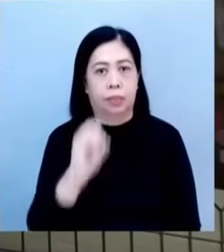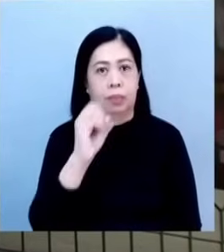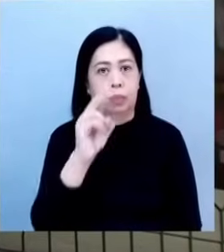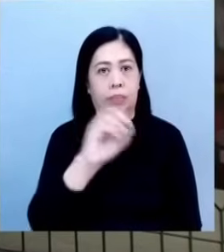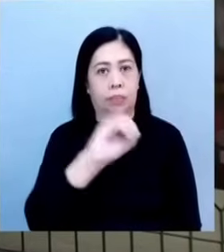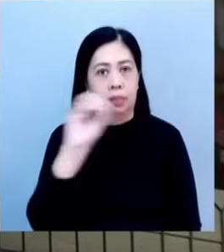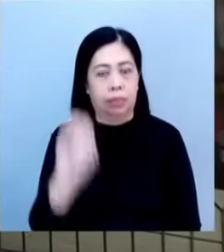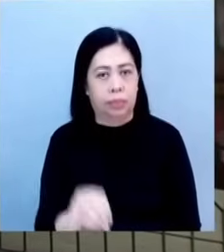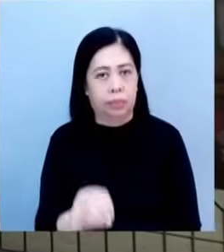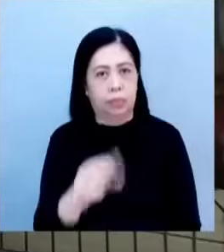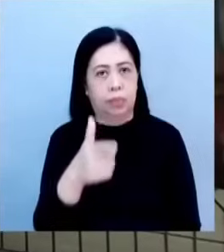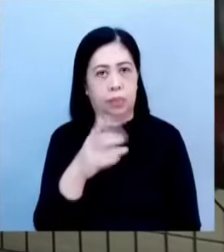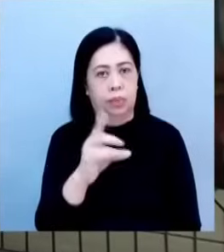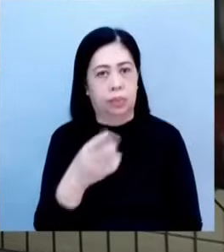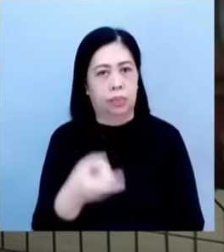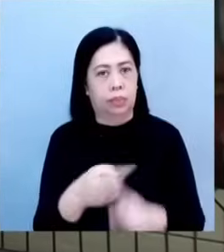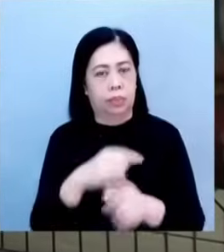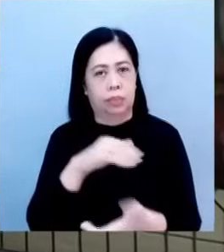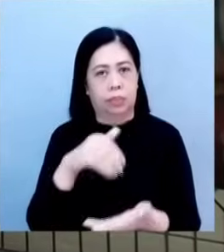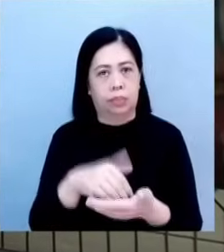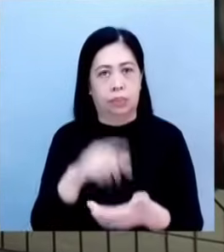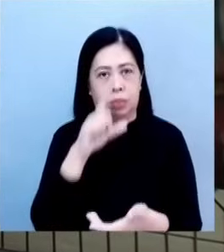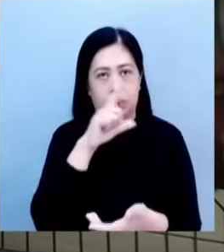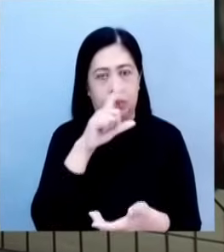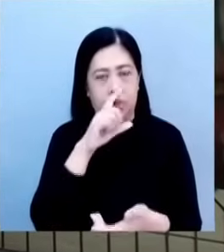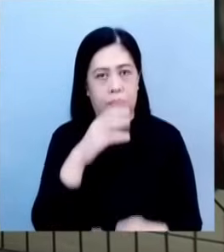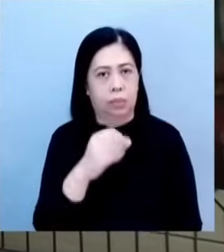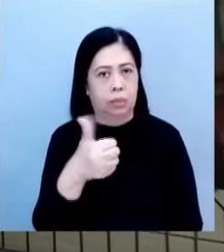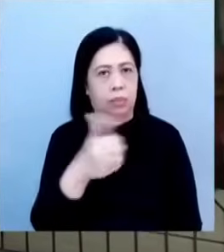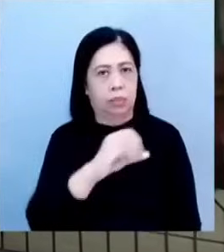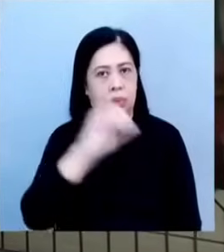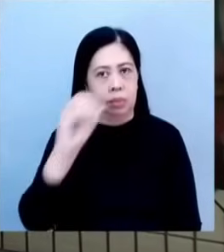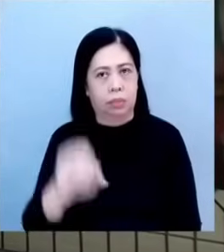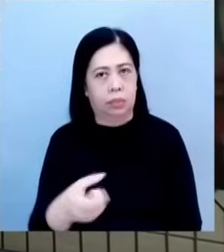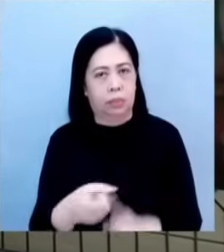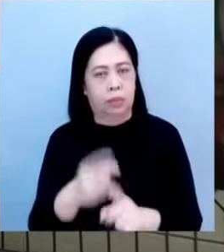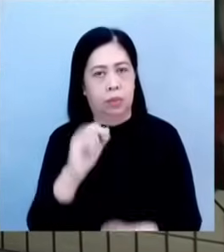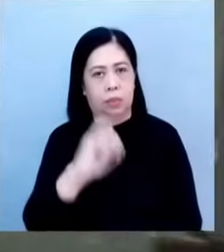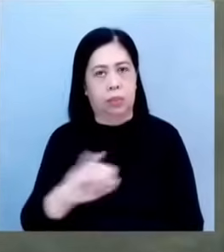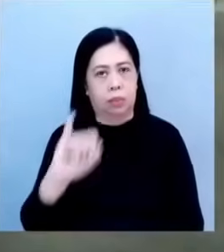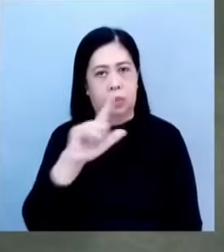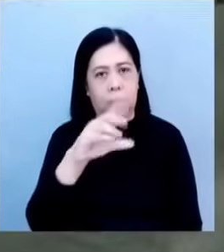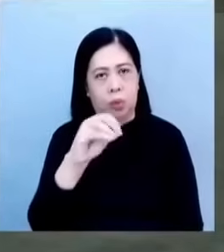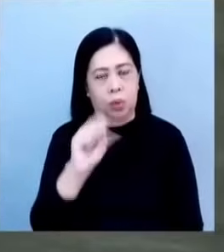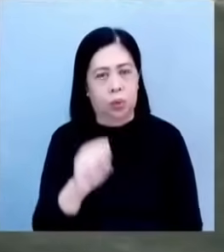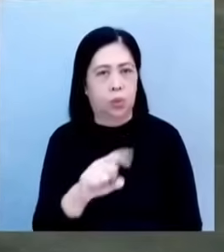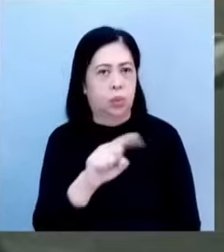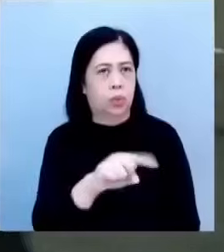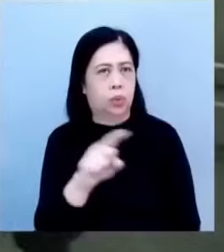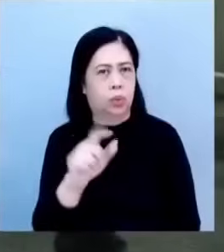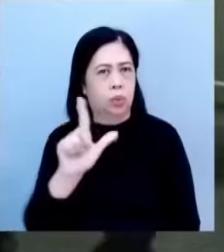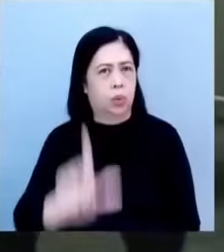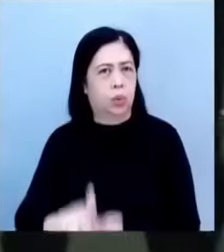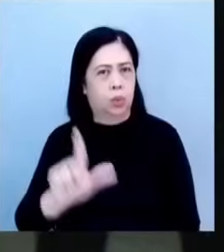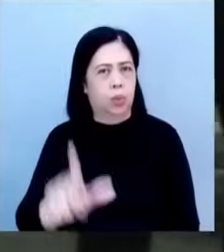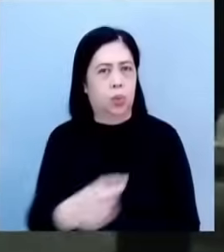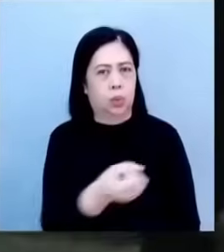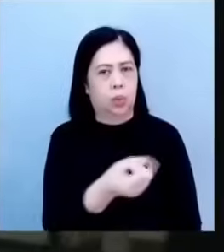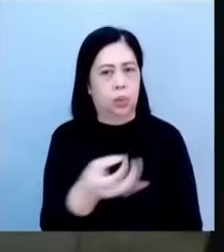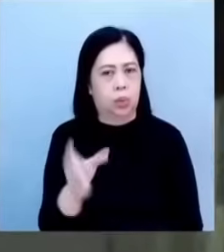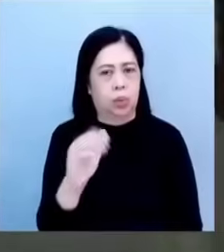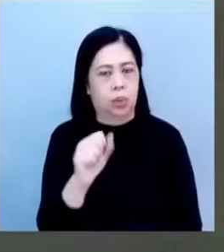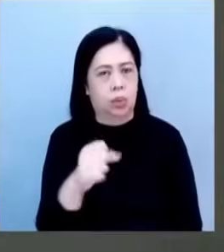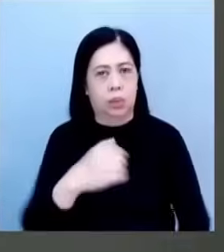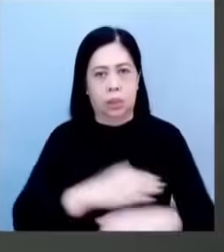or 27, came from Central Luzon, 10%, or 10, from Ilocos Region, while those with the lowest number of cases are